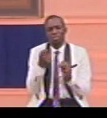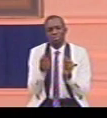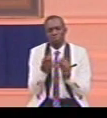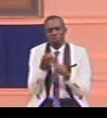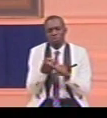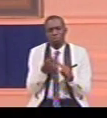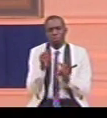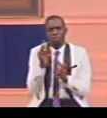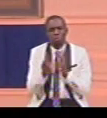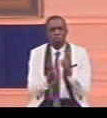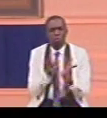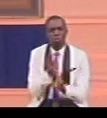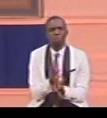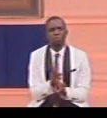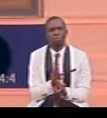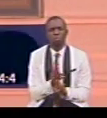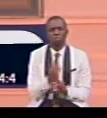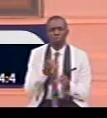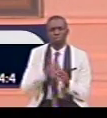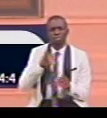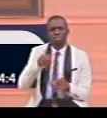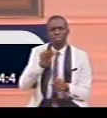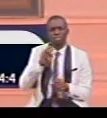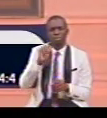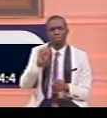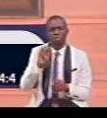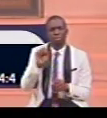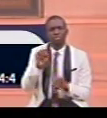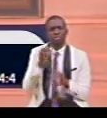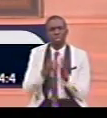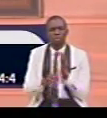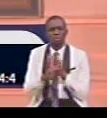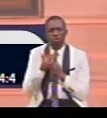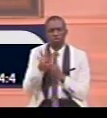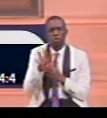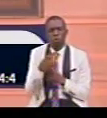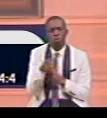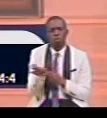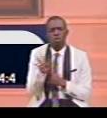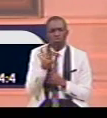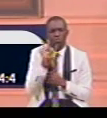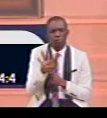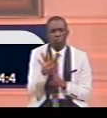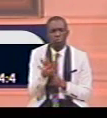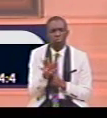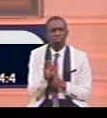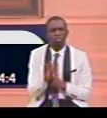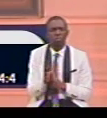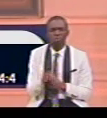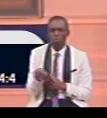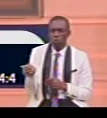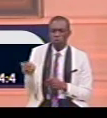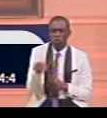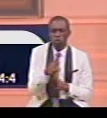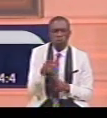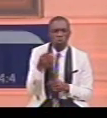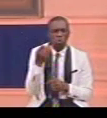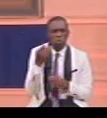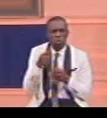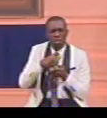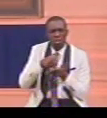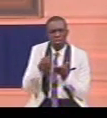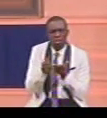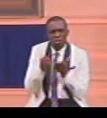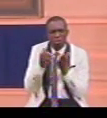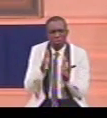well looking at James chapter 4 verse 4 James chapter 4 verse 4. yeah the Ultras and